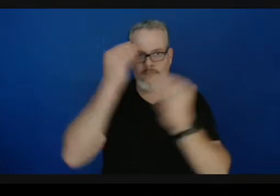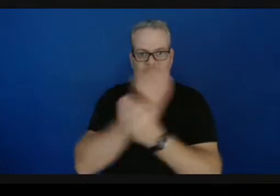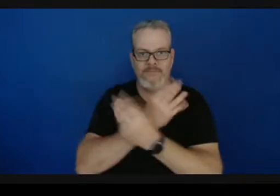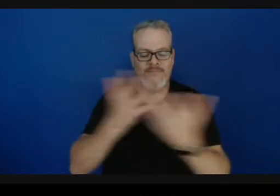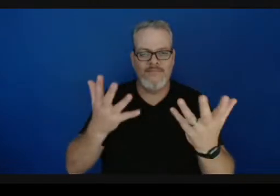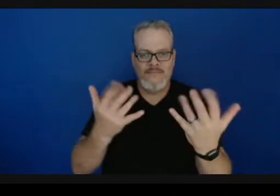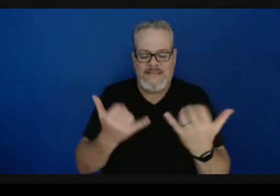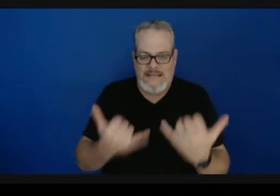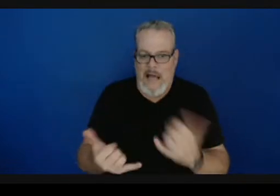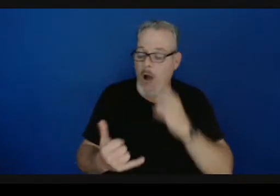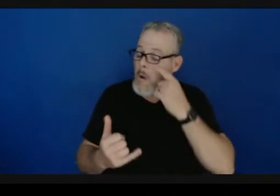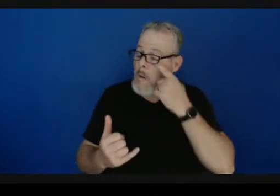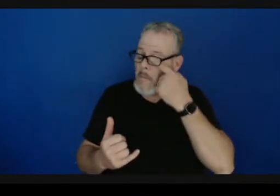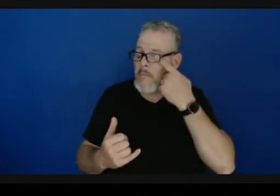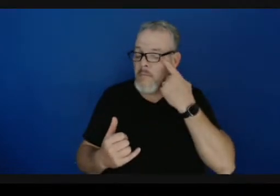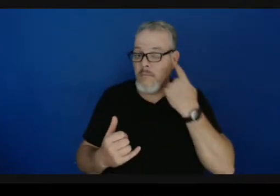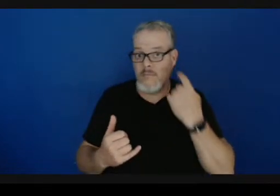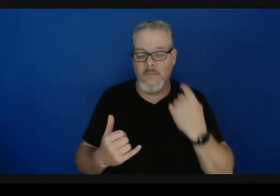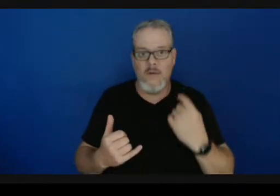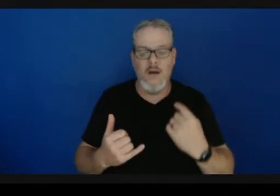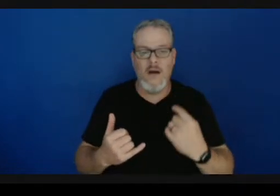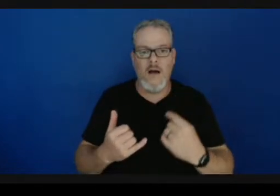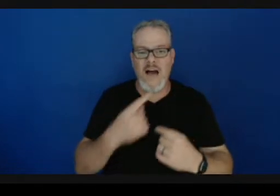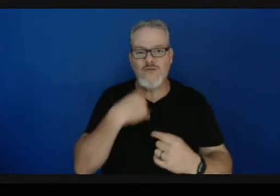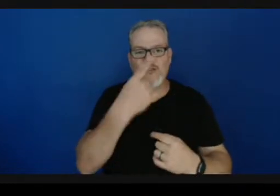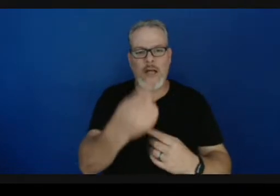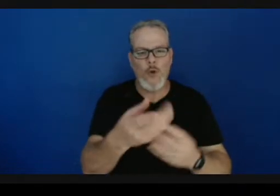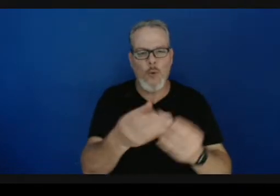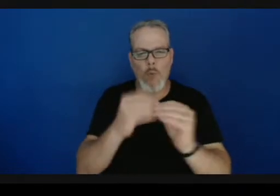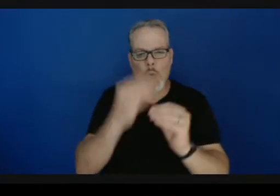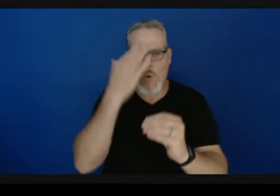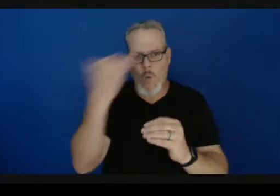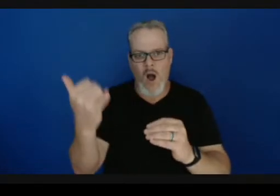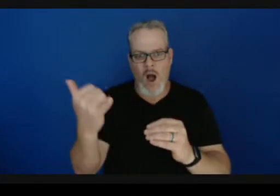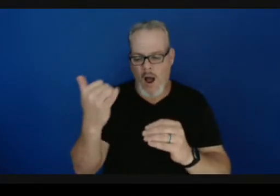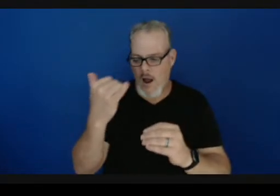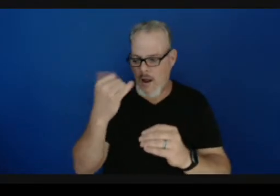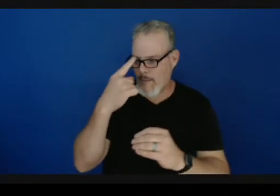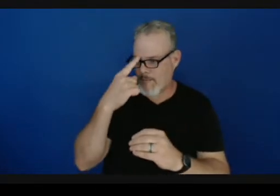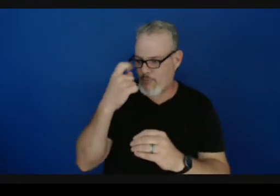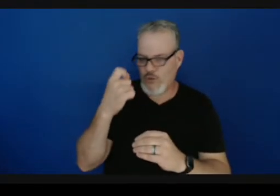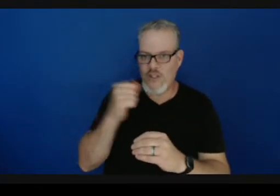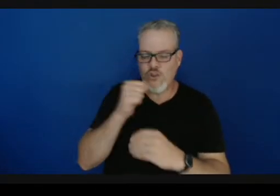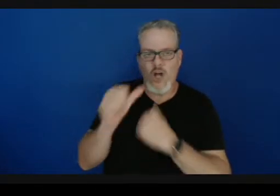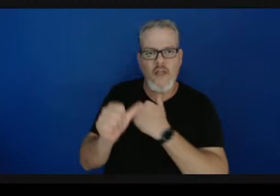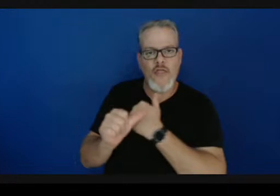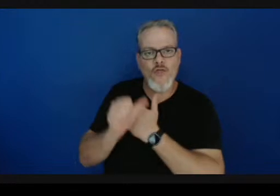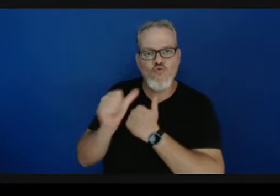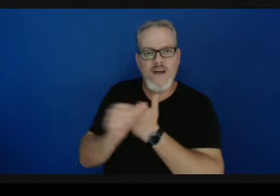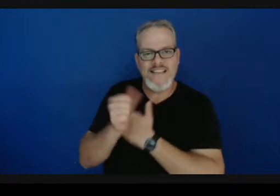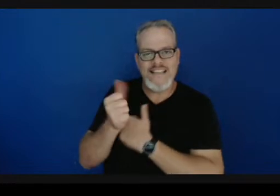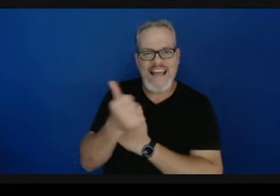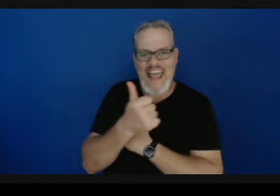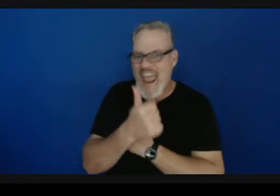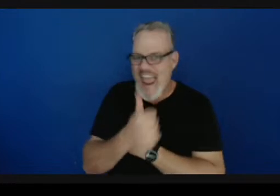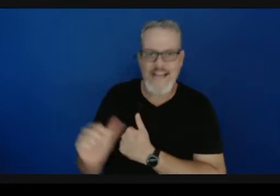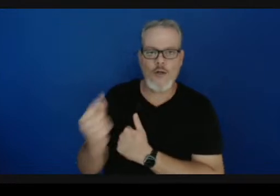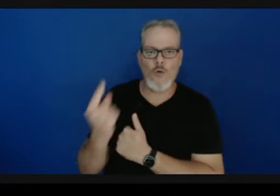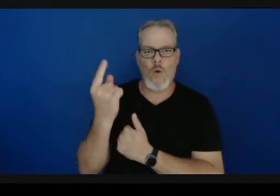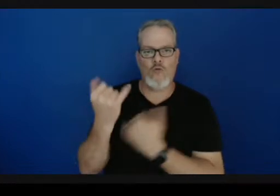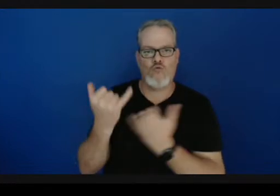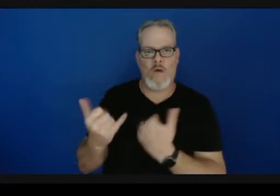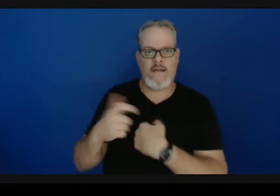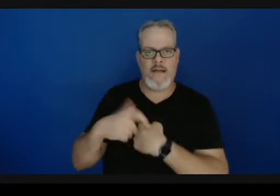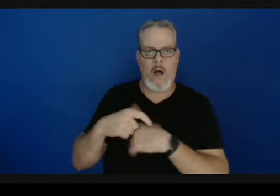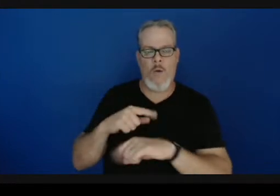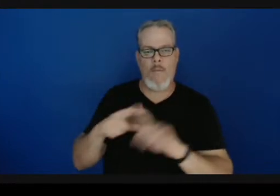more about why that is. Basically, it's not threatening anybody at these times, but